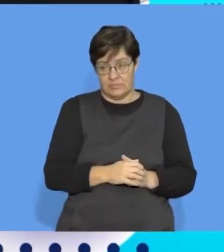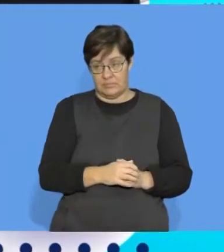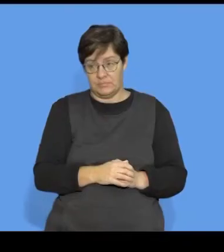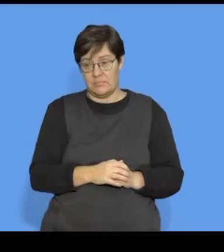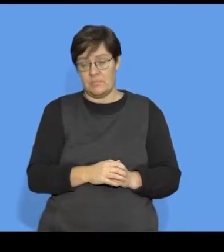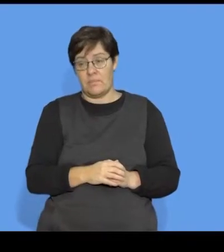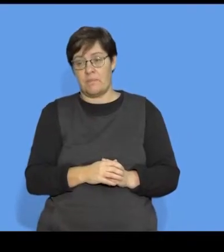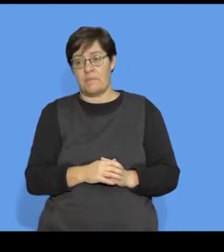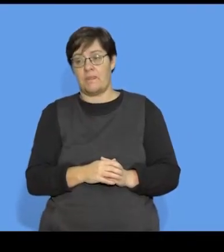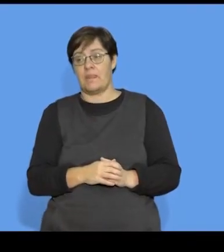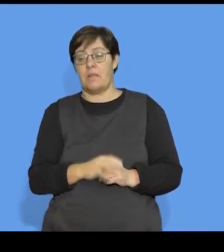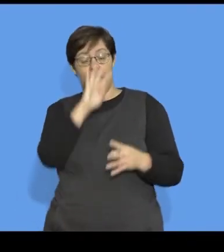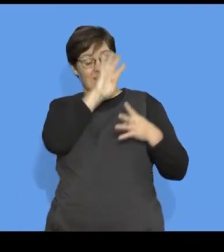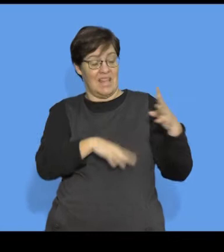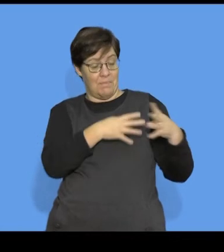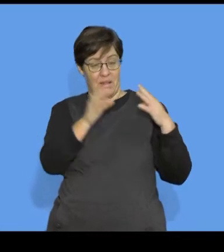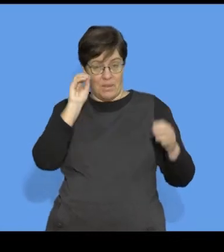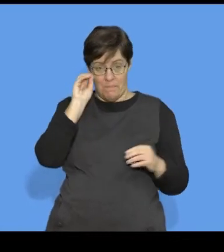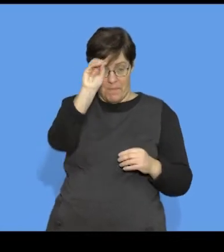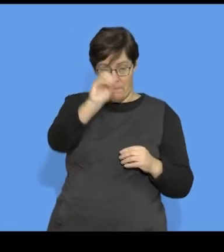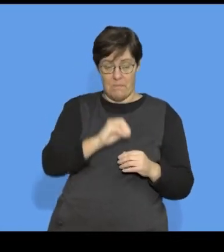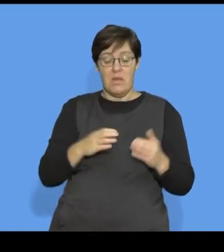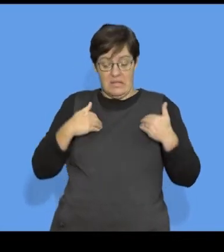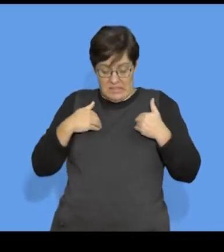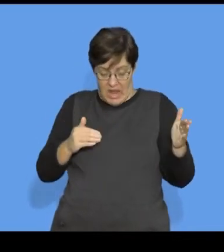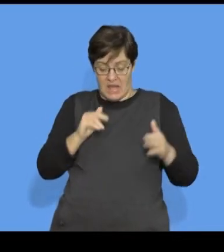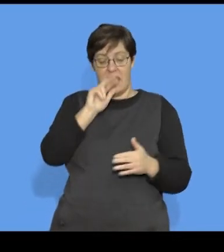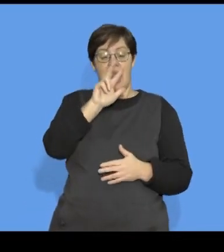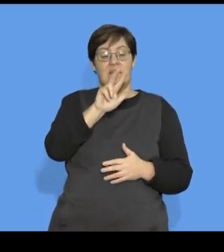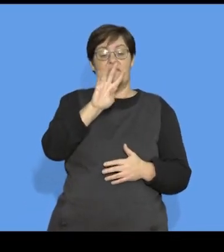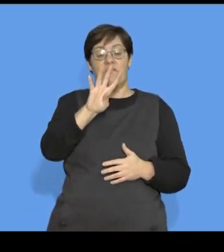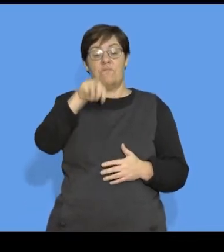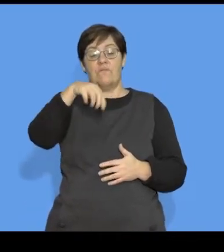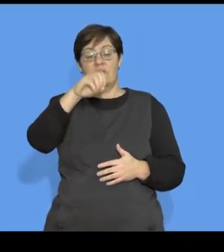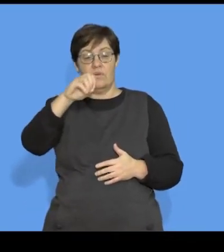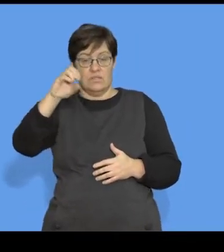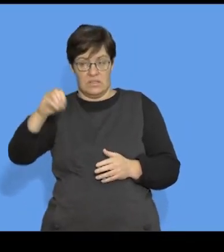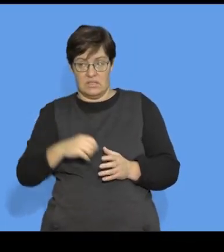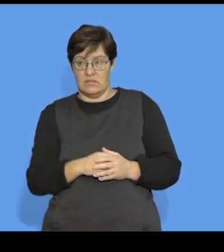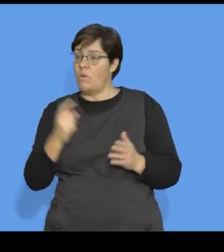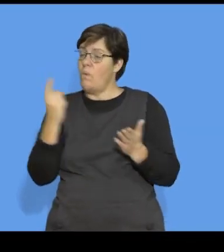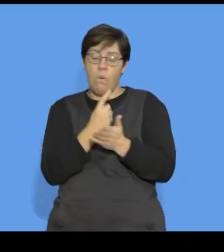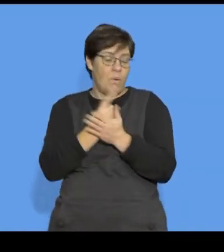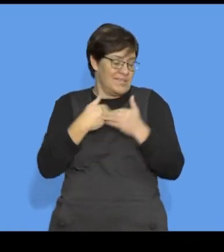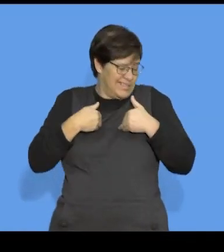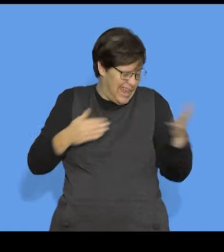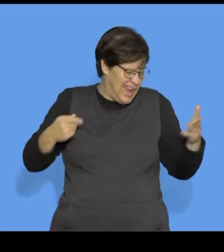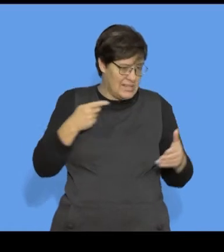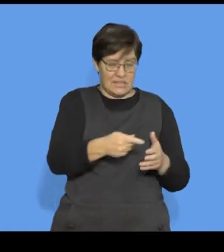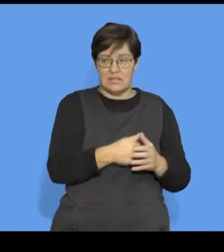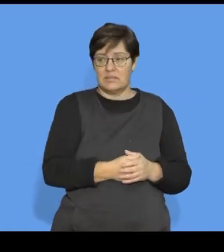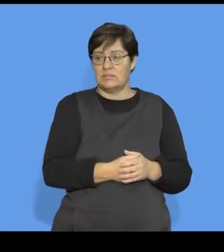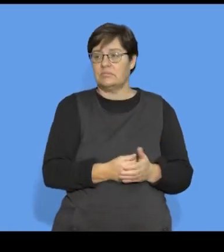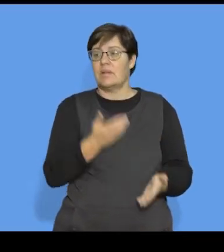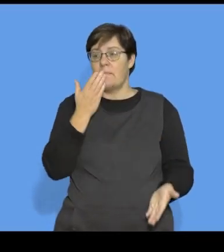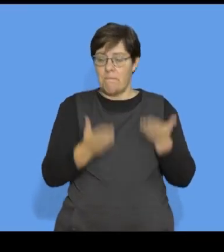Rand. Therefore, in my table, I start off with the 84,000 Rand. Always start